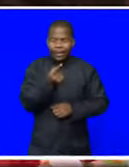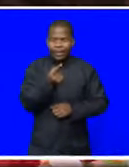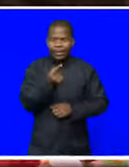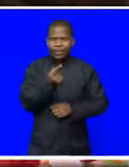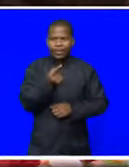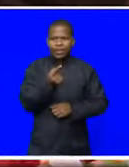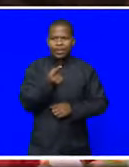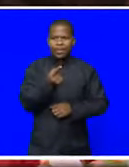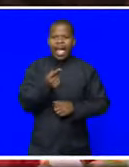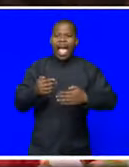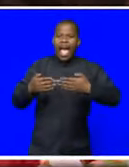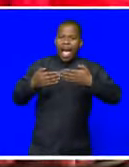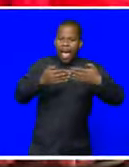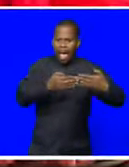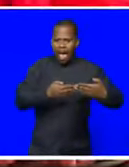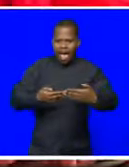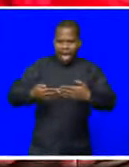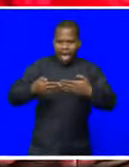palliative care,